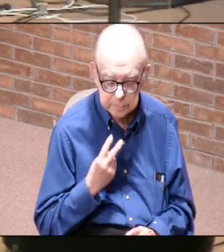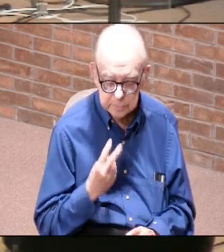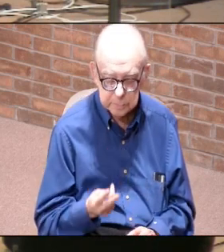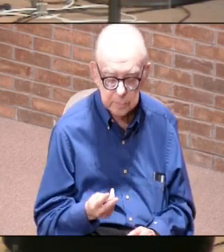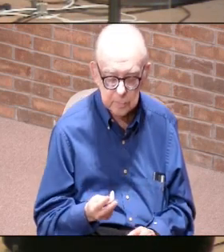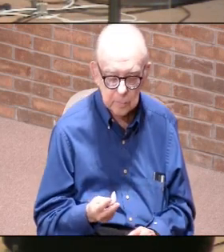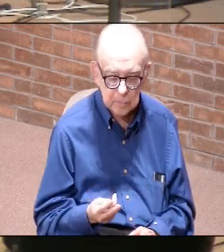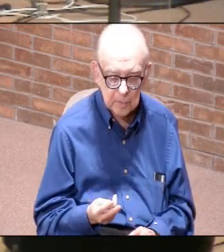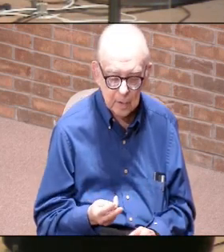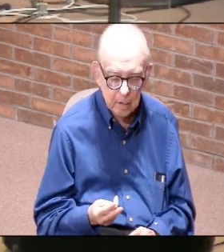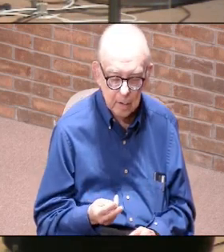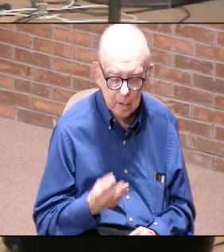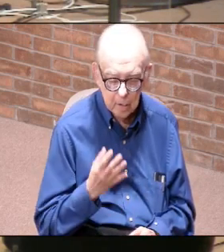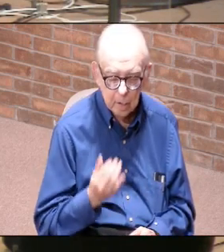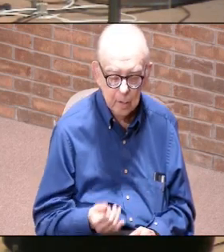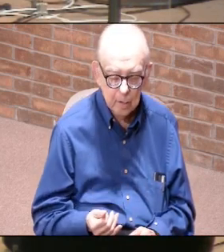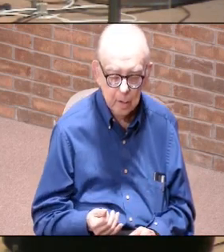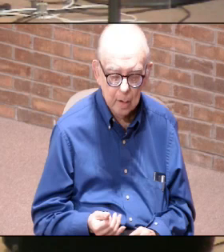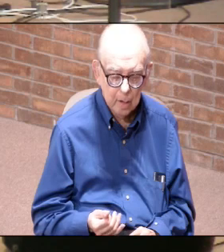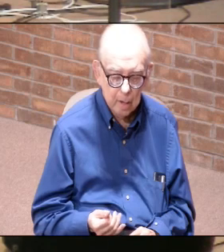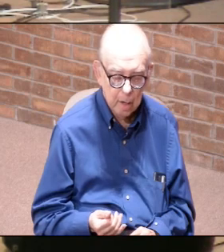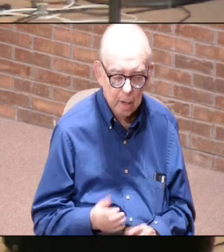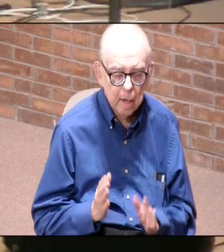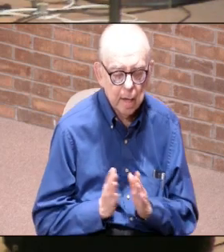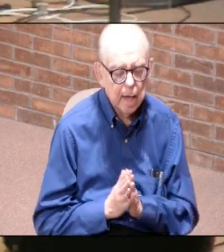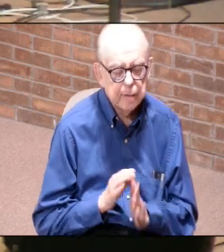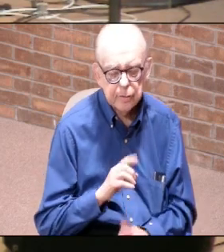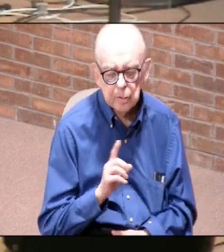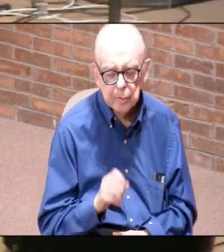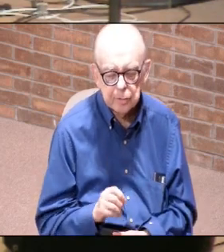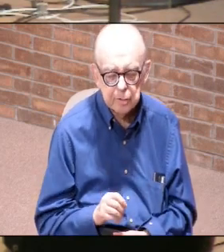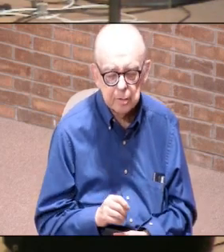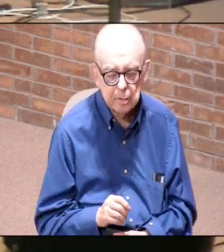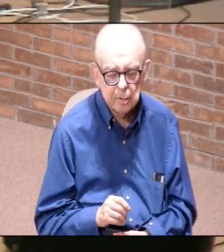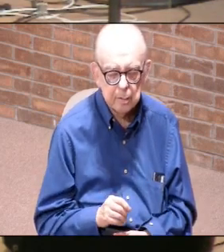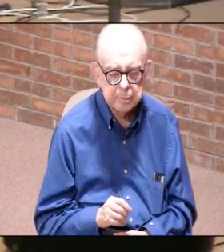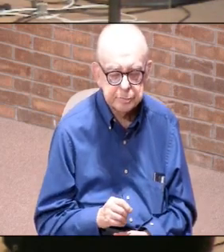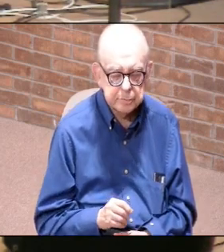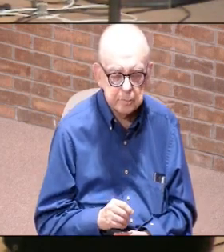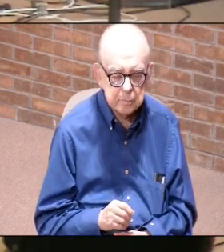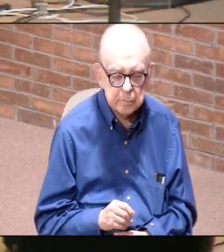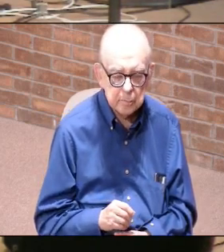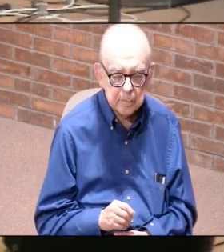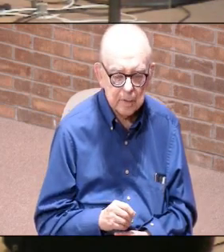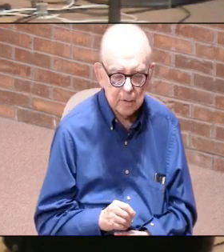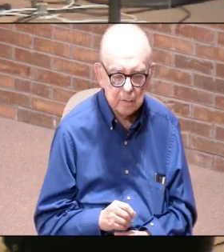And this has come up to me. Why, can I ask you this question?